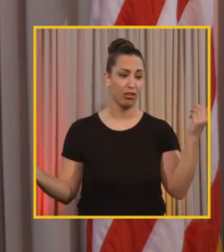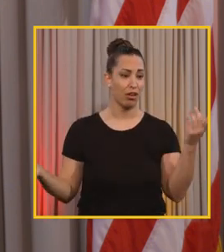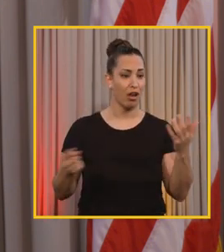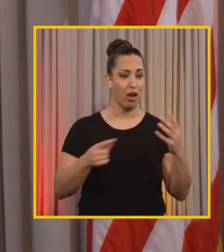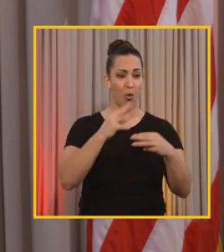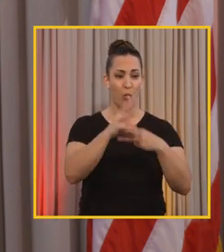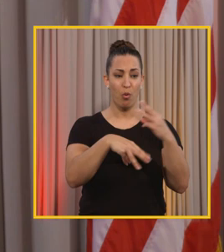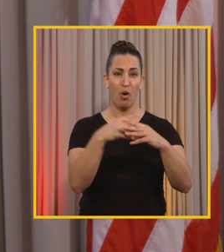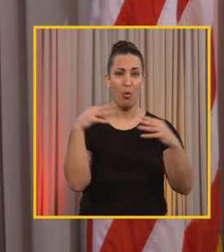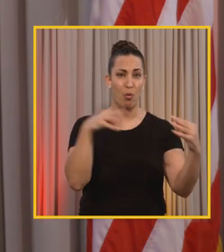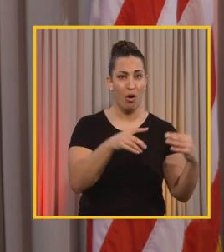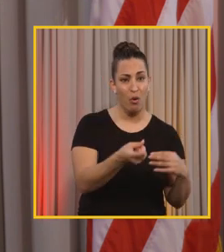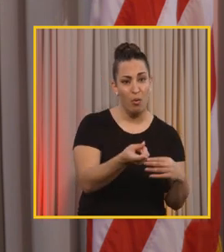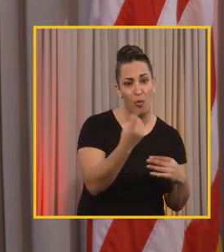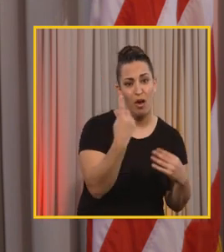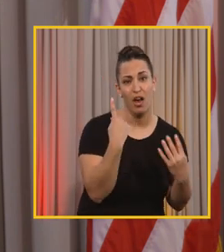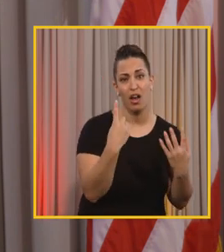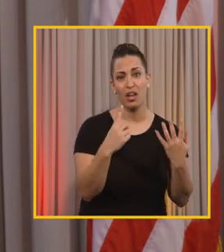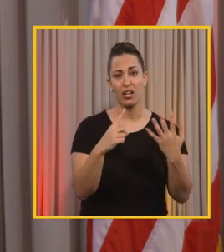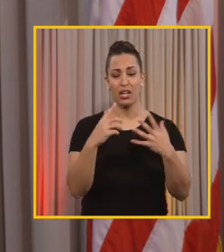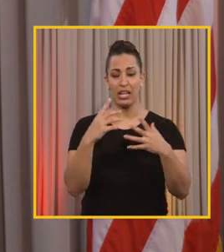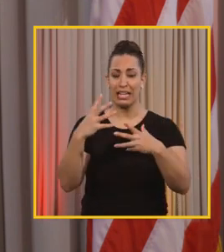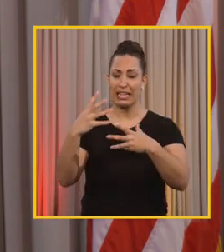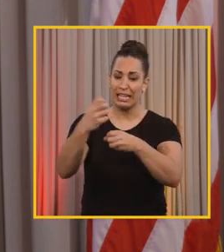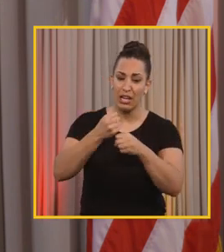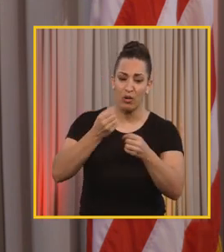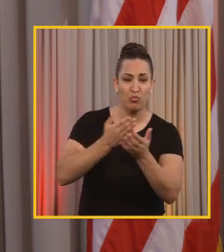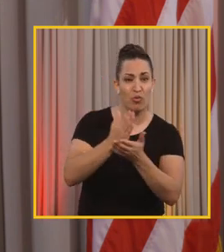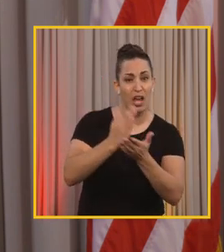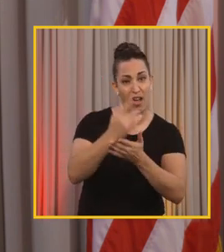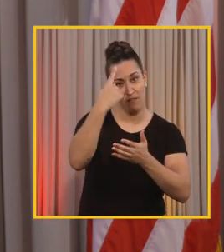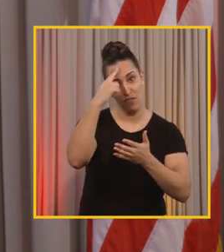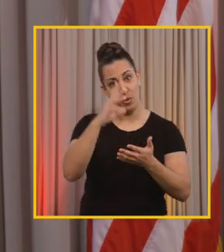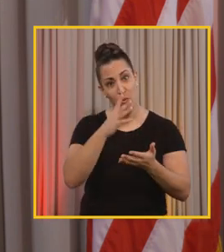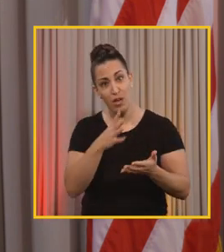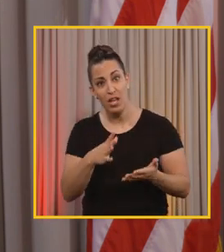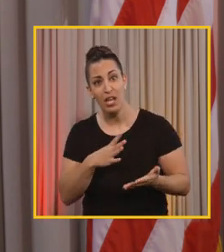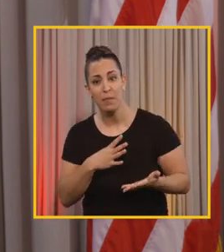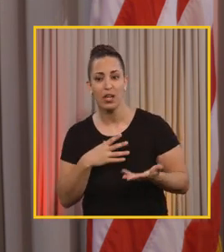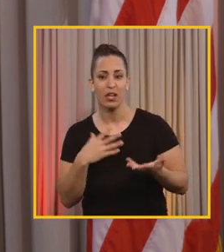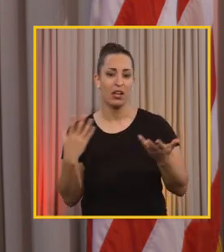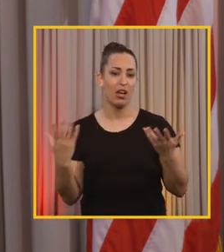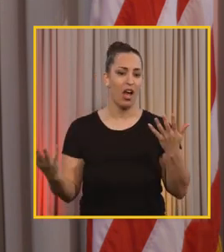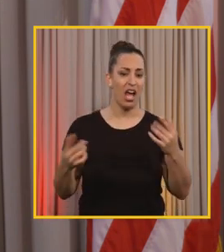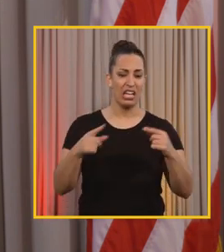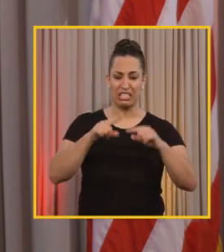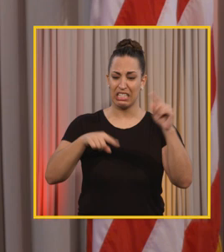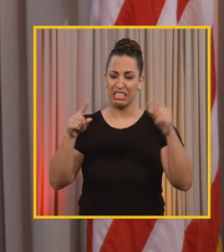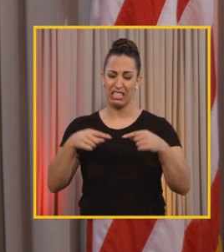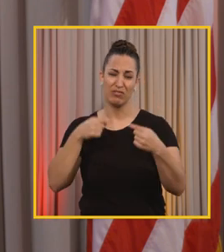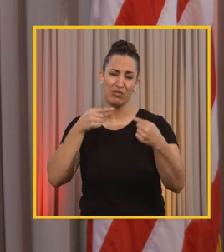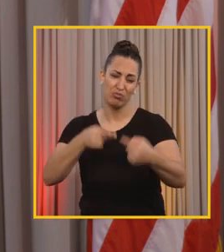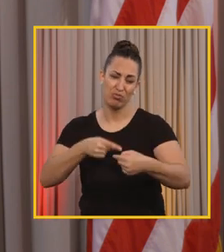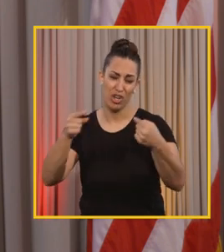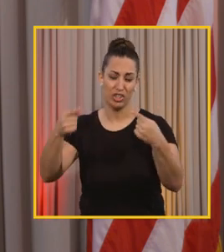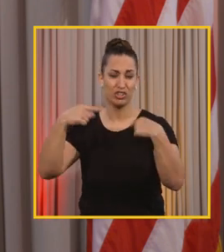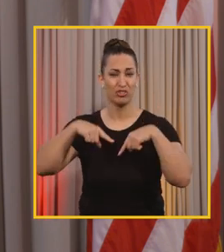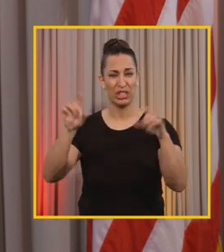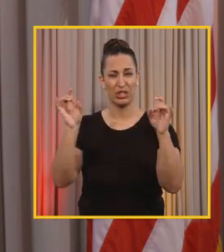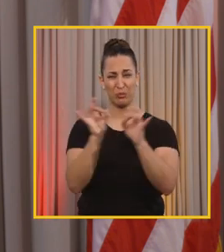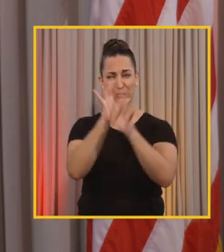aftermath of World War I and attainment of voting rights for America's